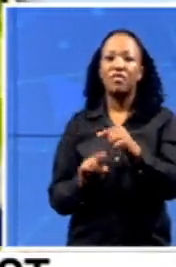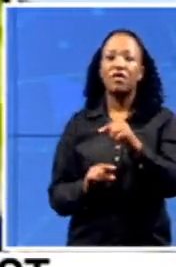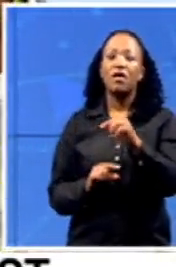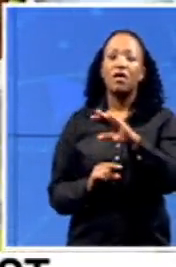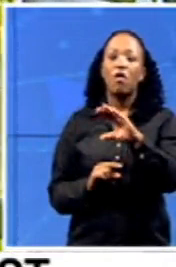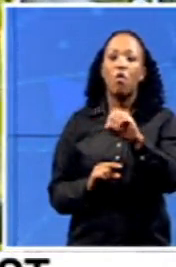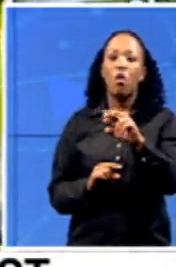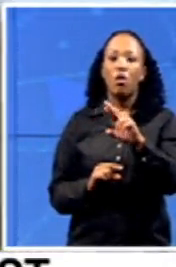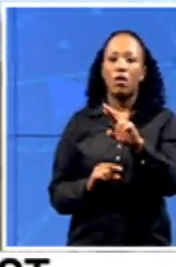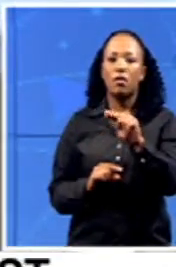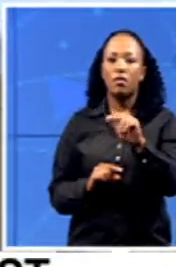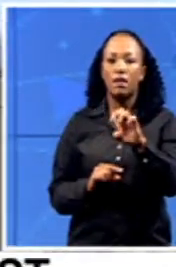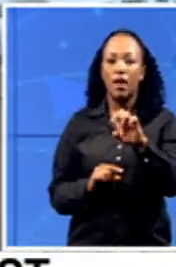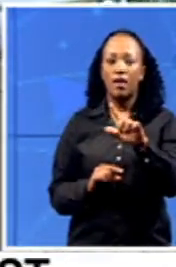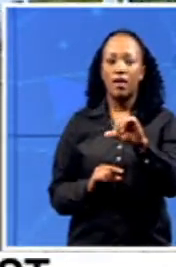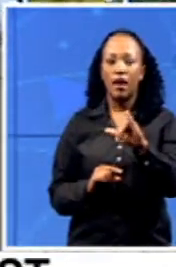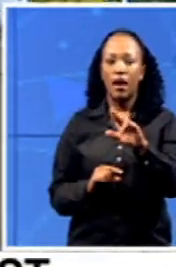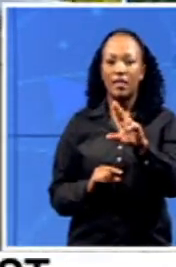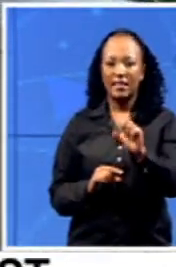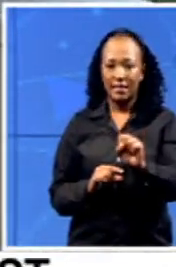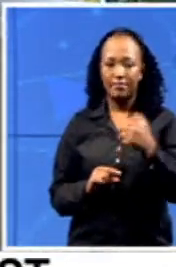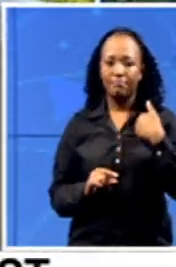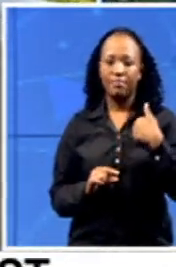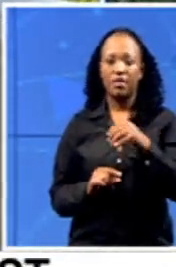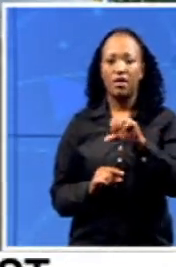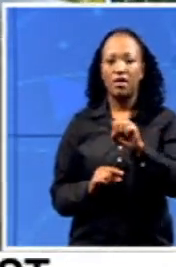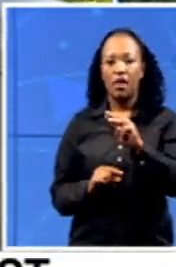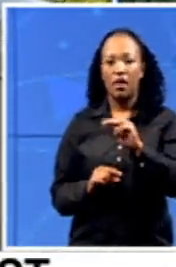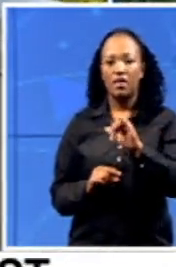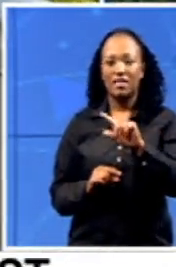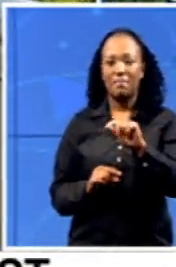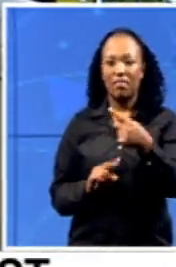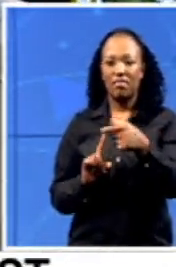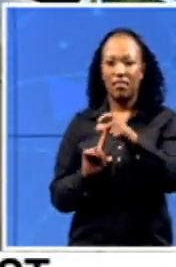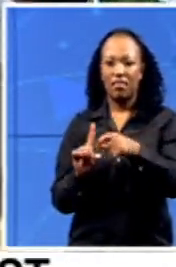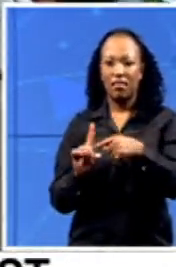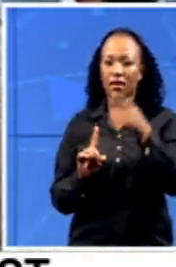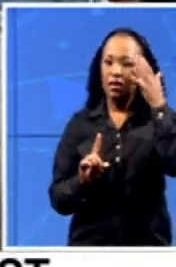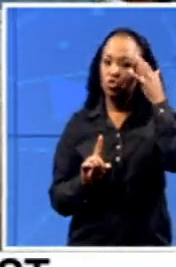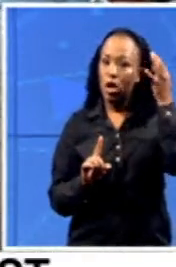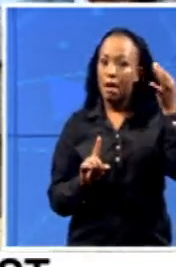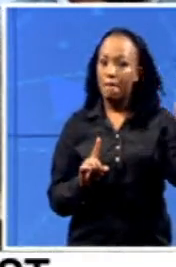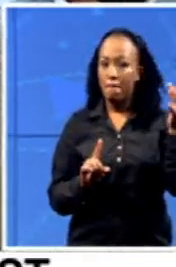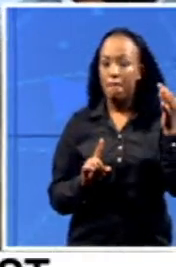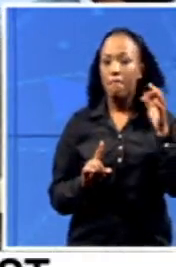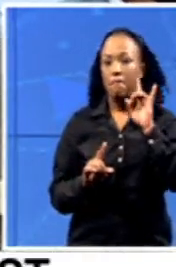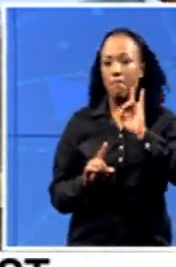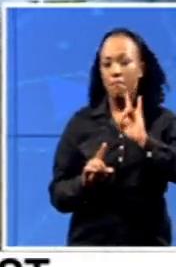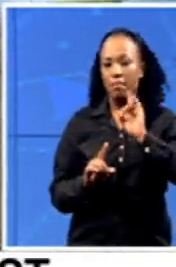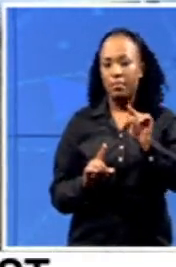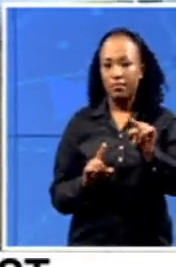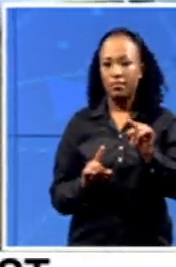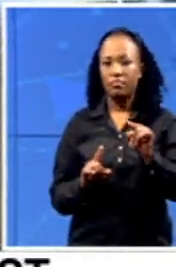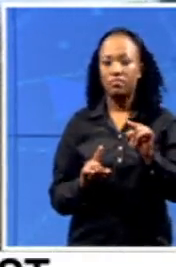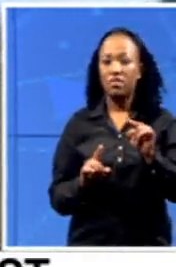your business and how will be coming in here help your business. Well, Dream Hotels and Resorts, as you can see from the map behind us, we've